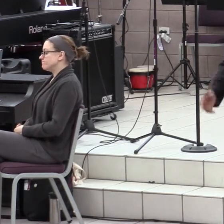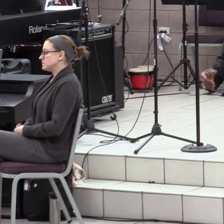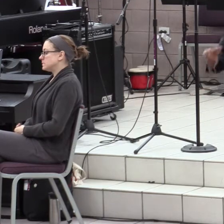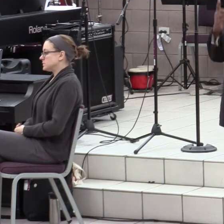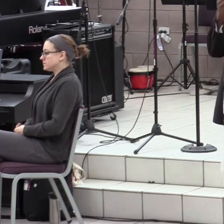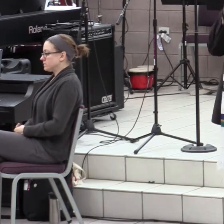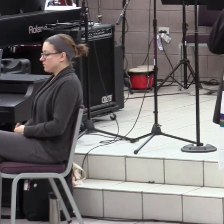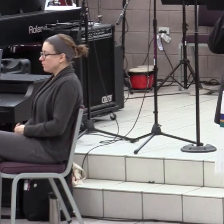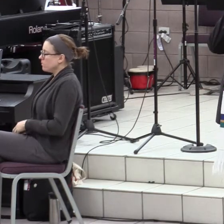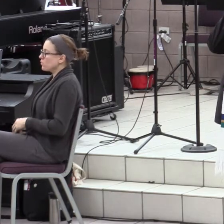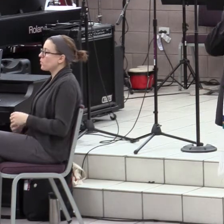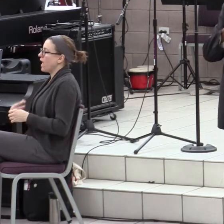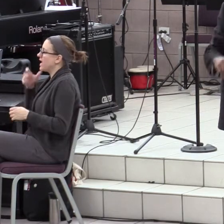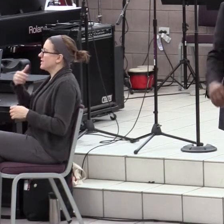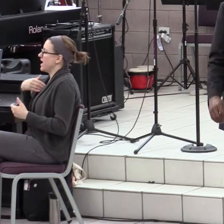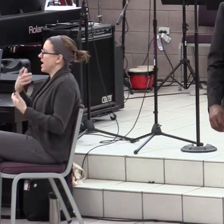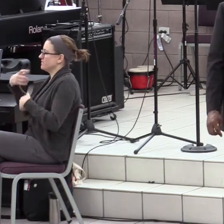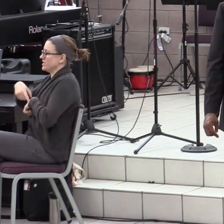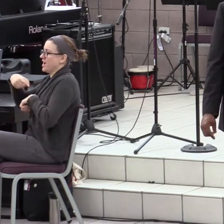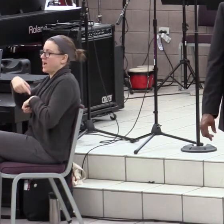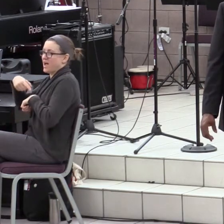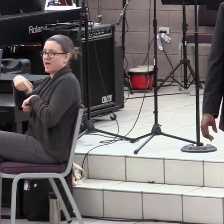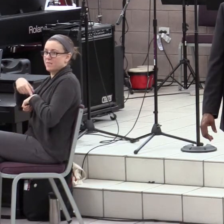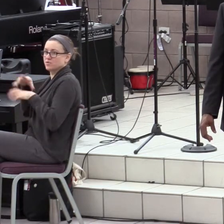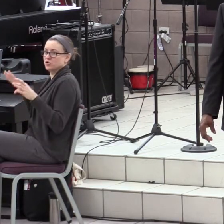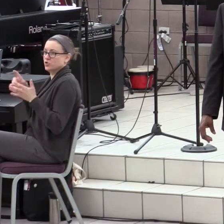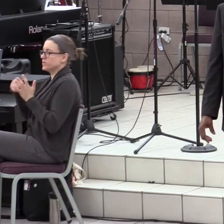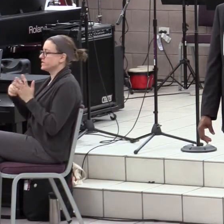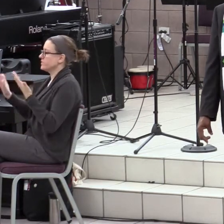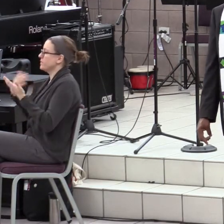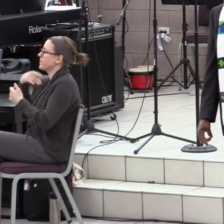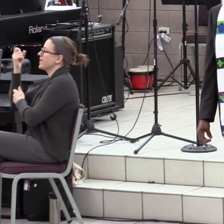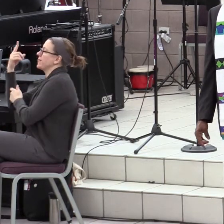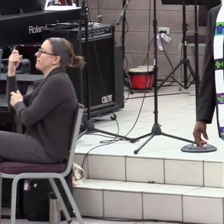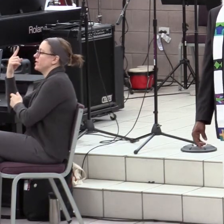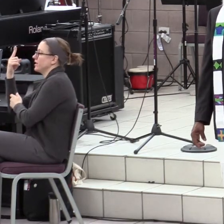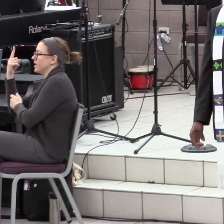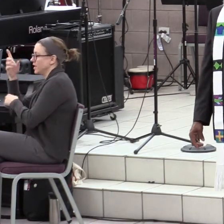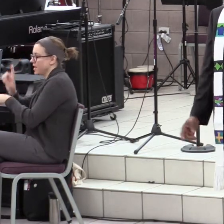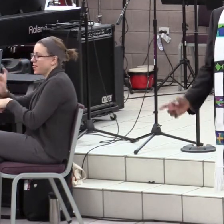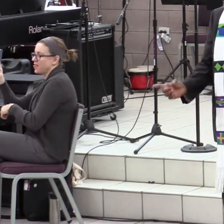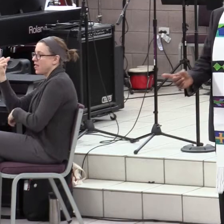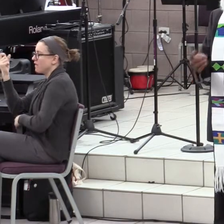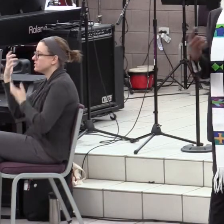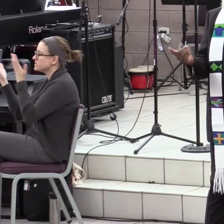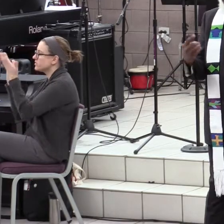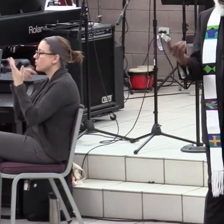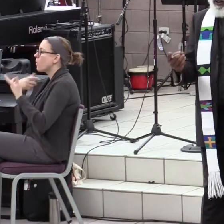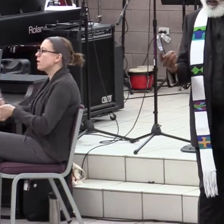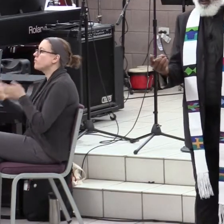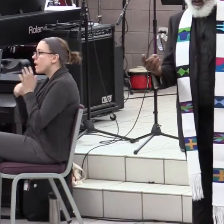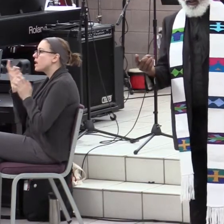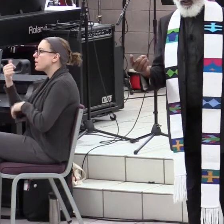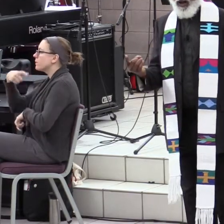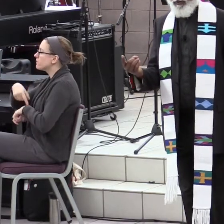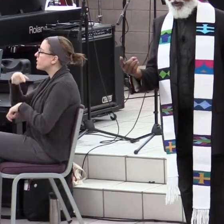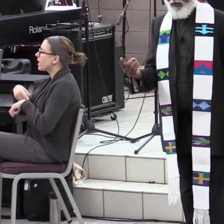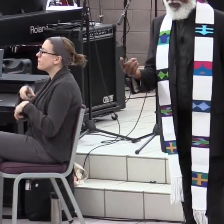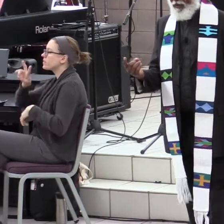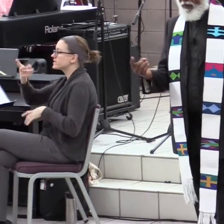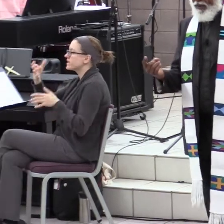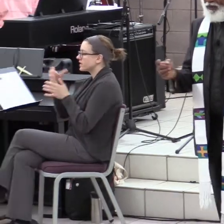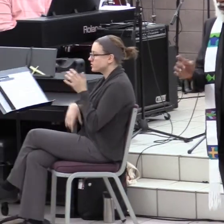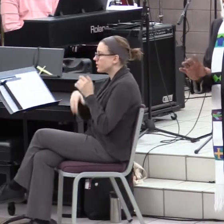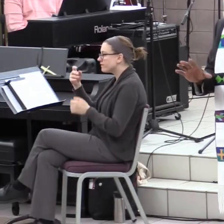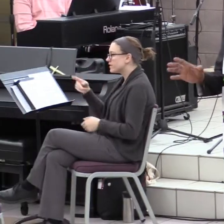I didn't get time to do this. I'll probably have to do this at the 11 o'clock service. I wanted to spend a little time on that. This second chapter